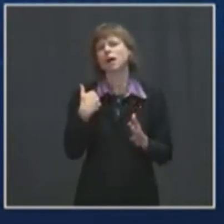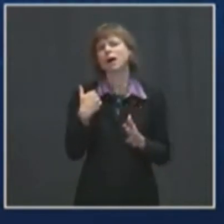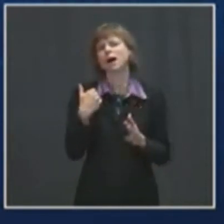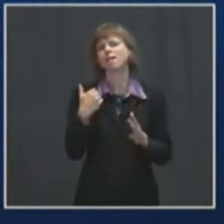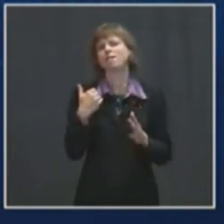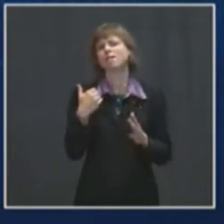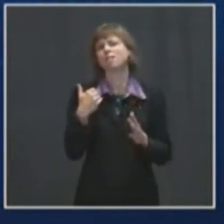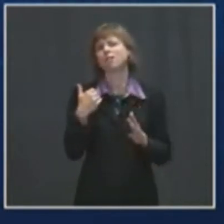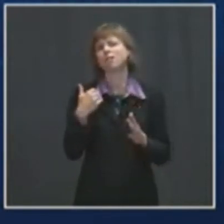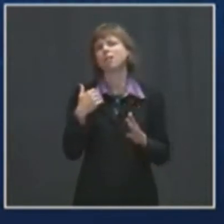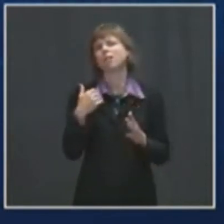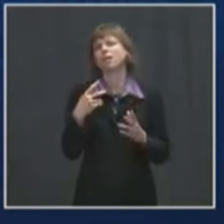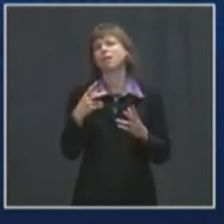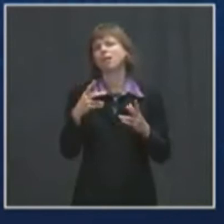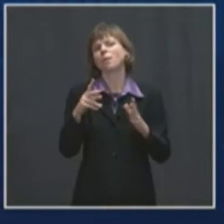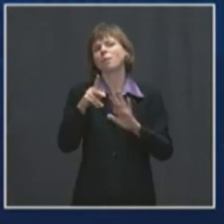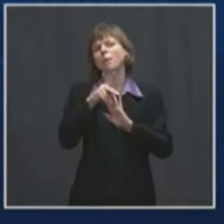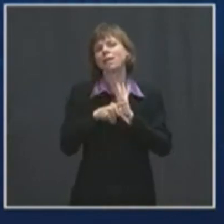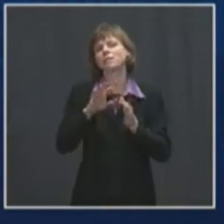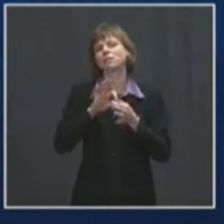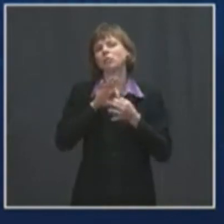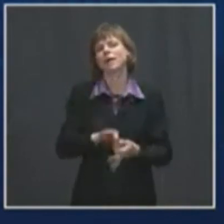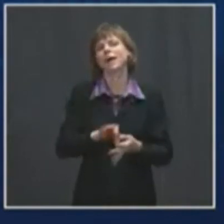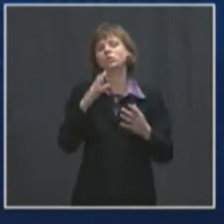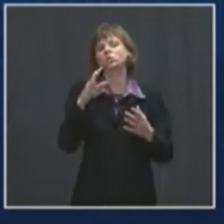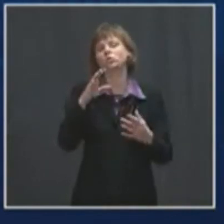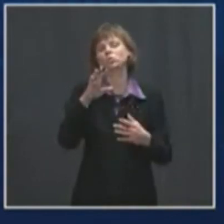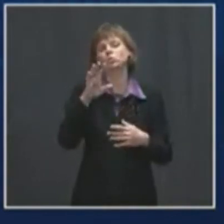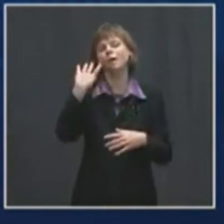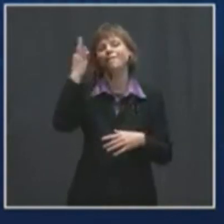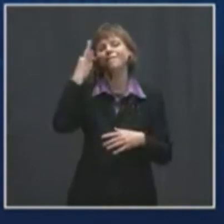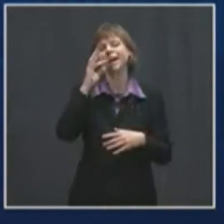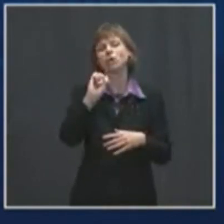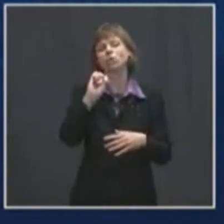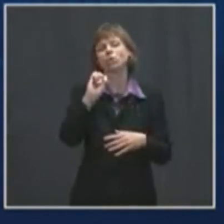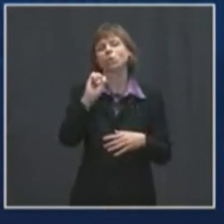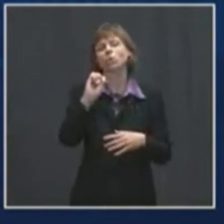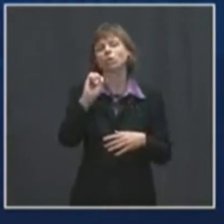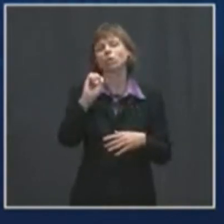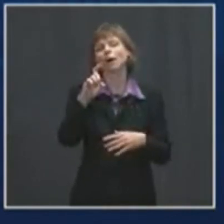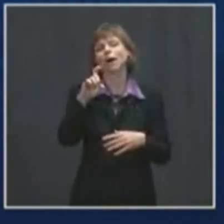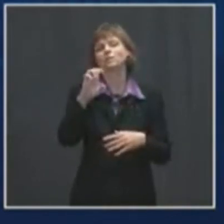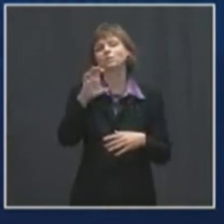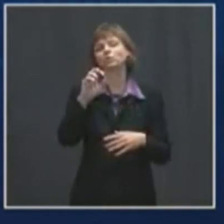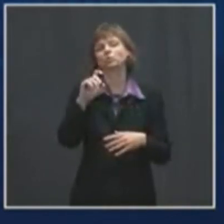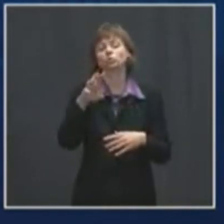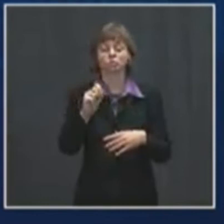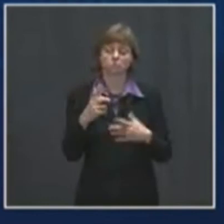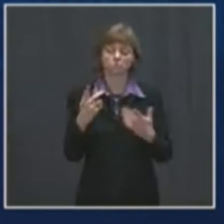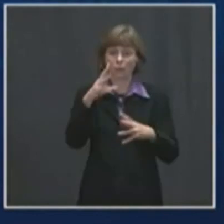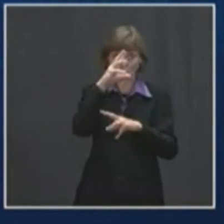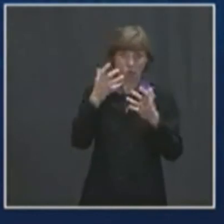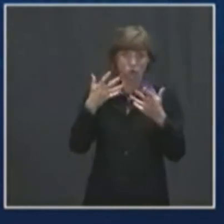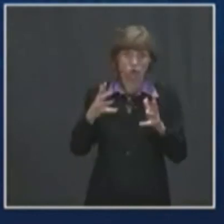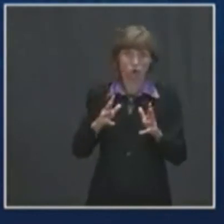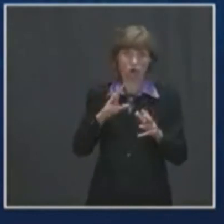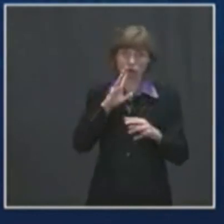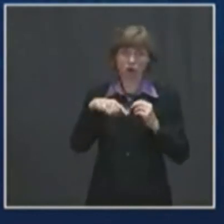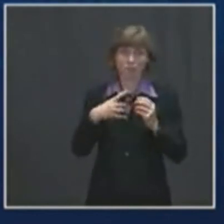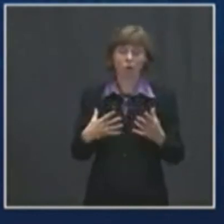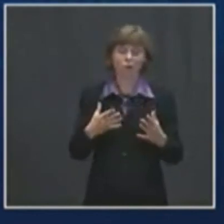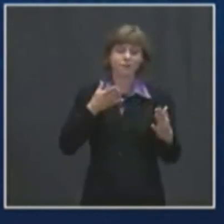executions. Does the President plan to put in place a blanket federal moratorium again? The president has spoken about his opposition to the death